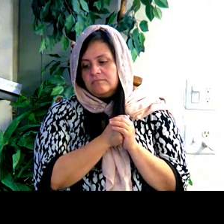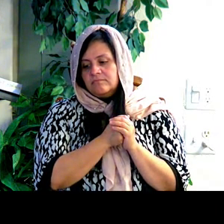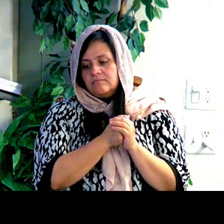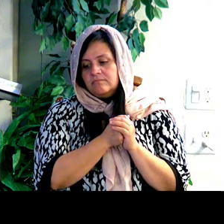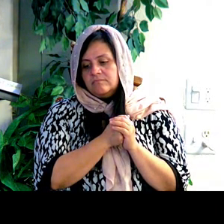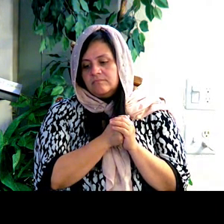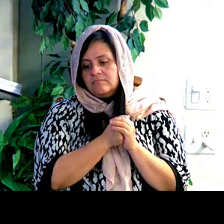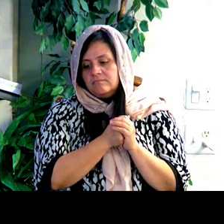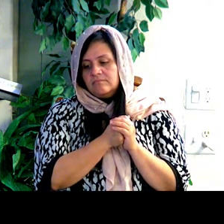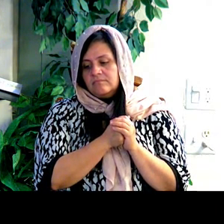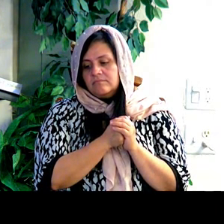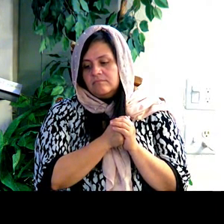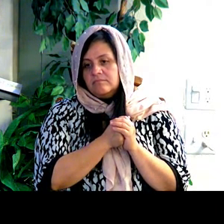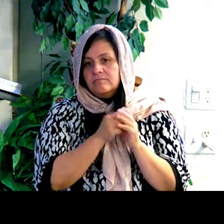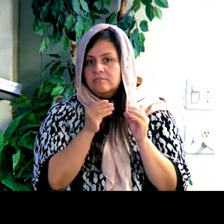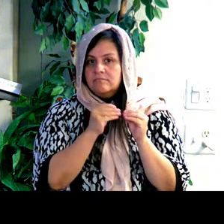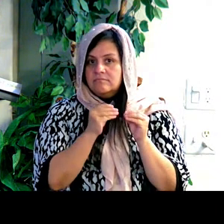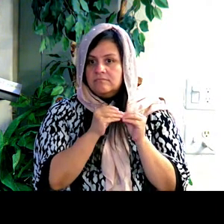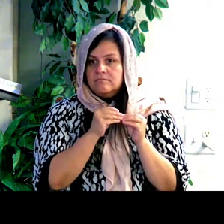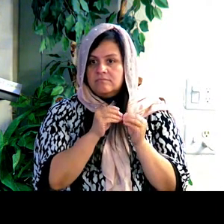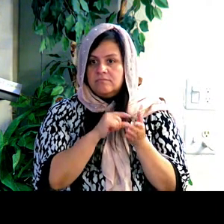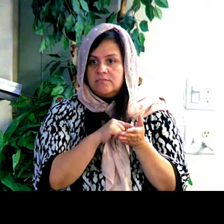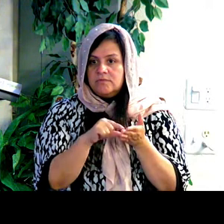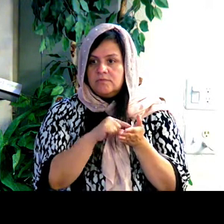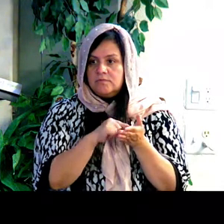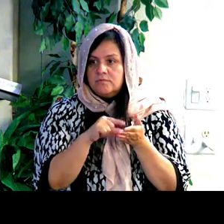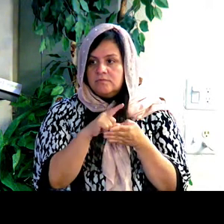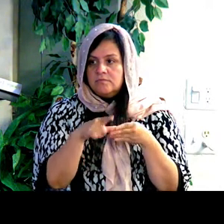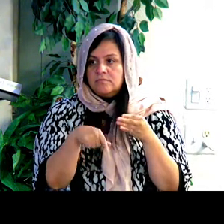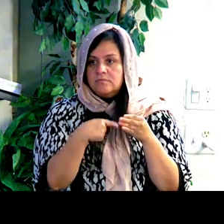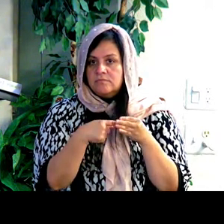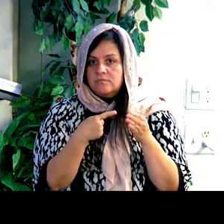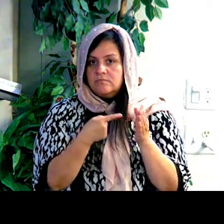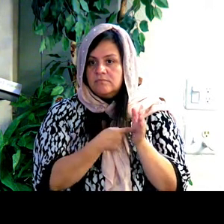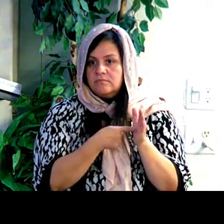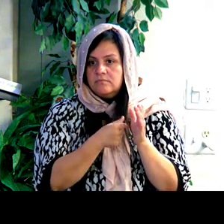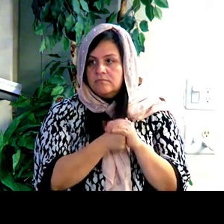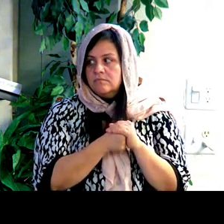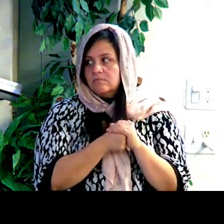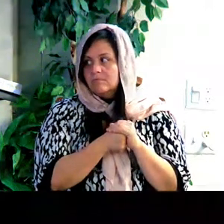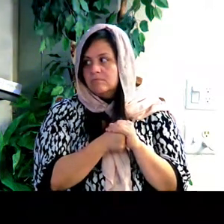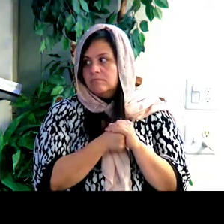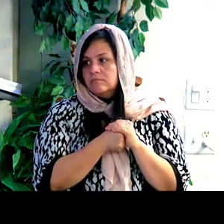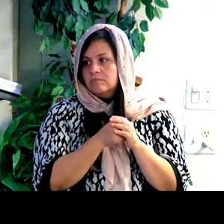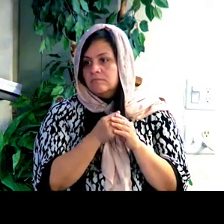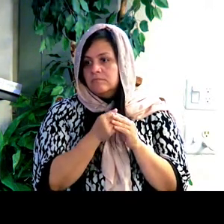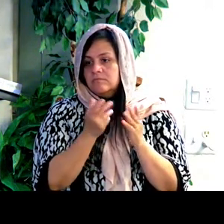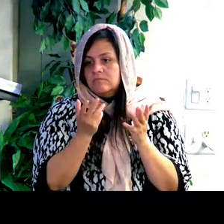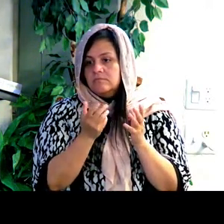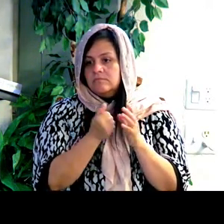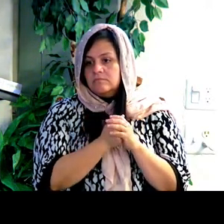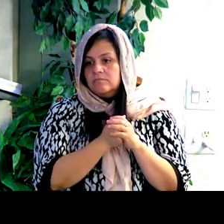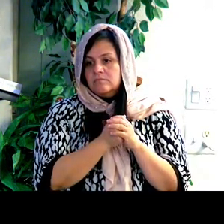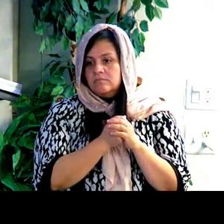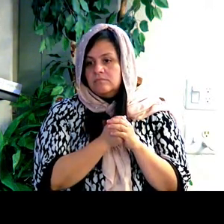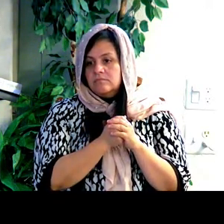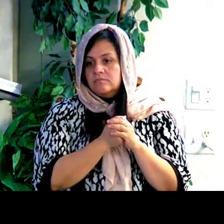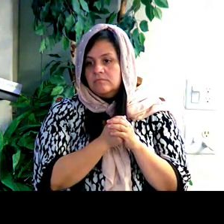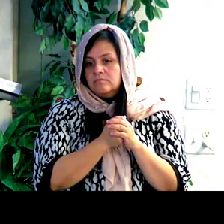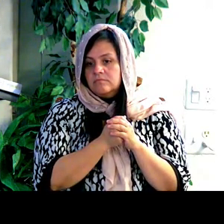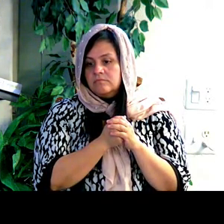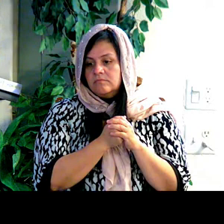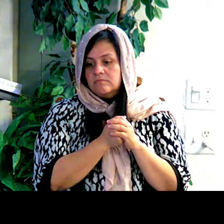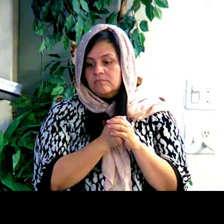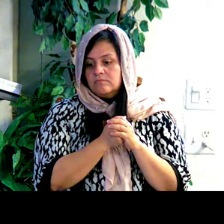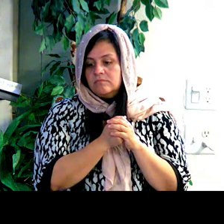there's more scriptures about this but I'm already going. See, I'm telling you I'm going over time. We have the Neusimah for the wedding.